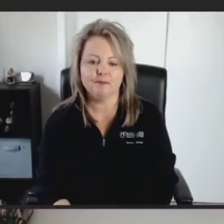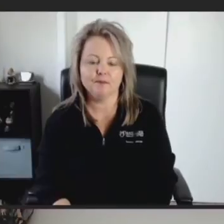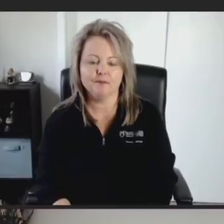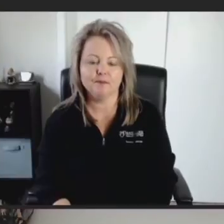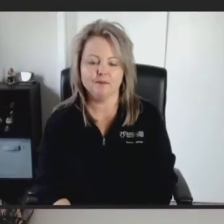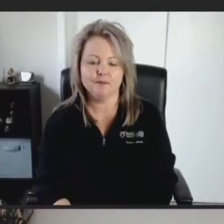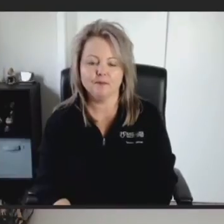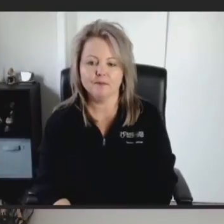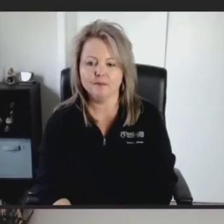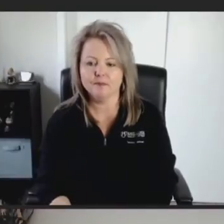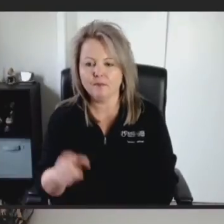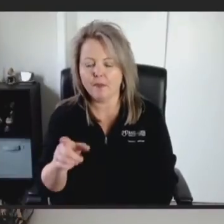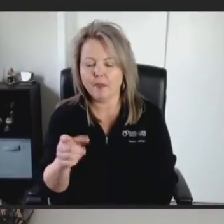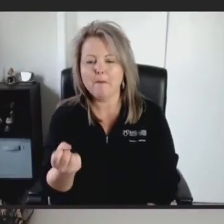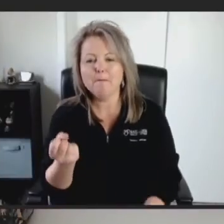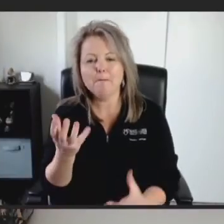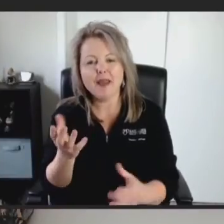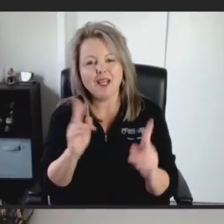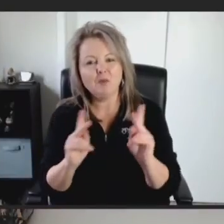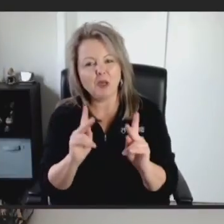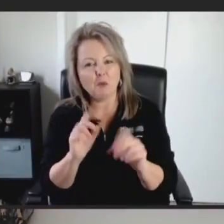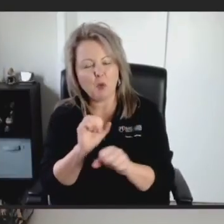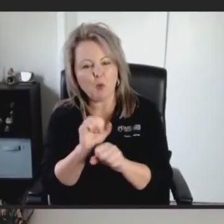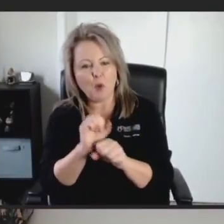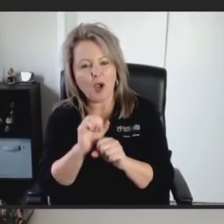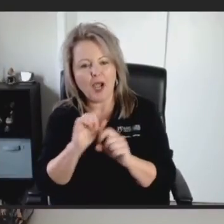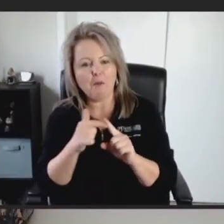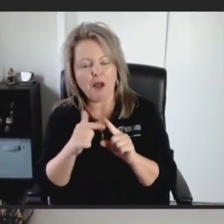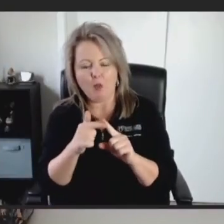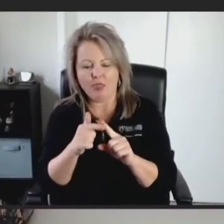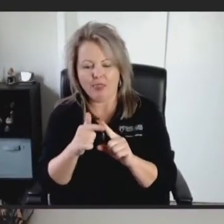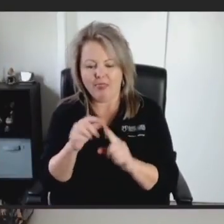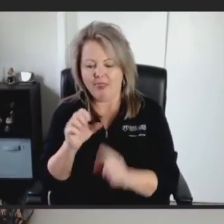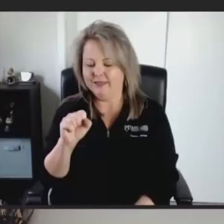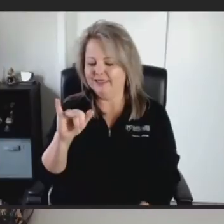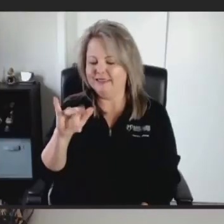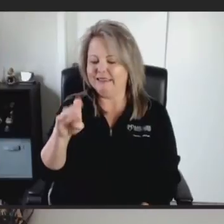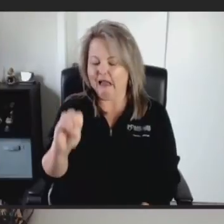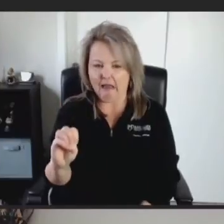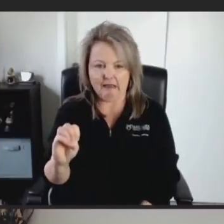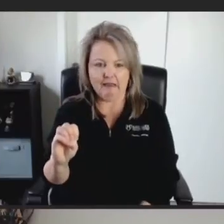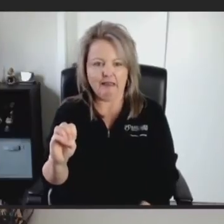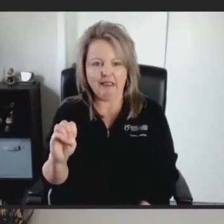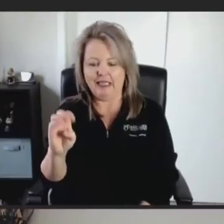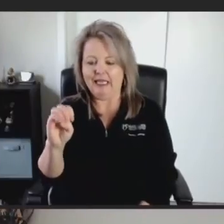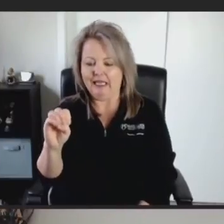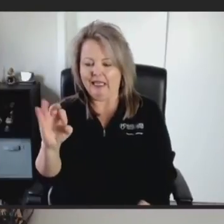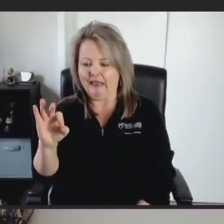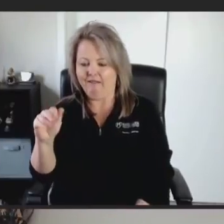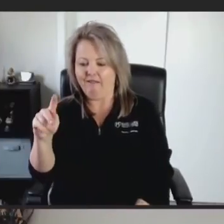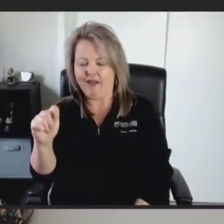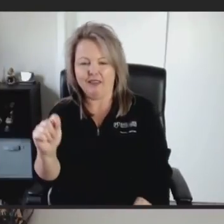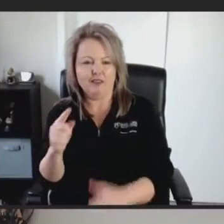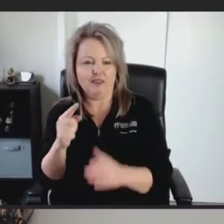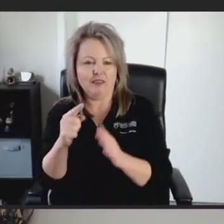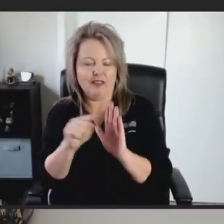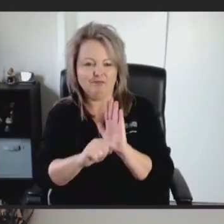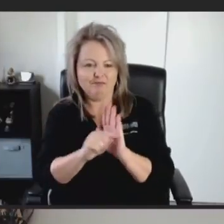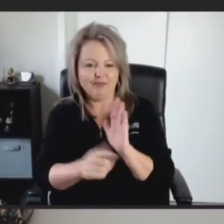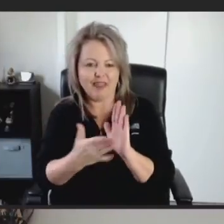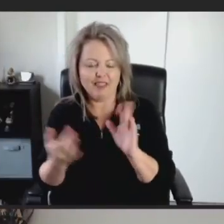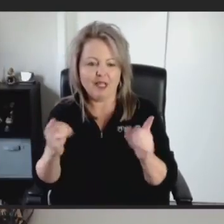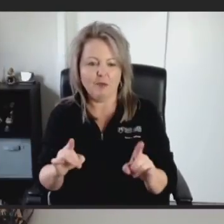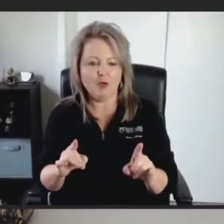So many people are worried about the side effects this vaccine will have, and as a result will back out of taking it. So what's your advice to those